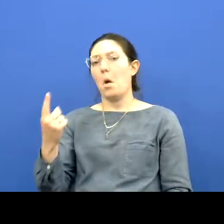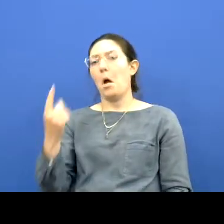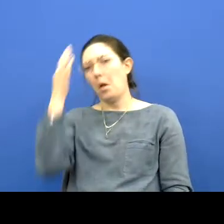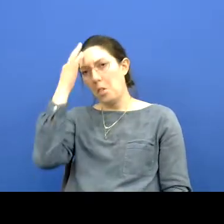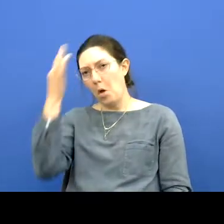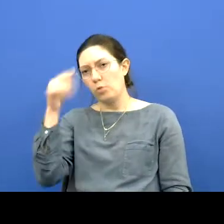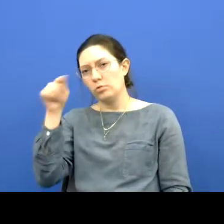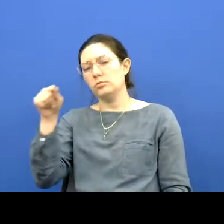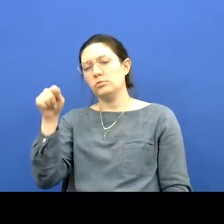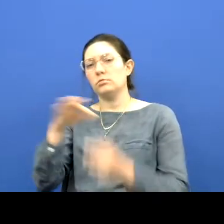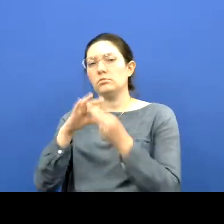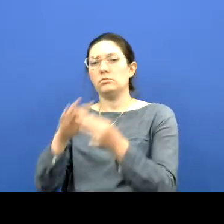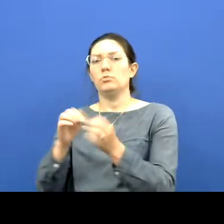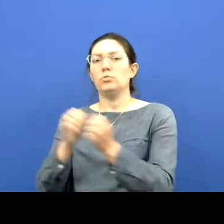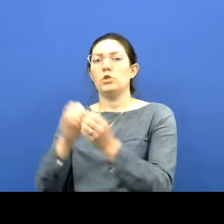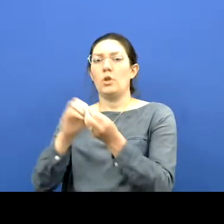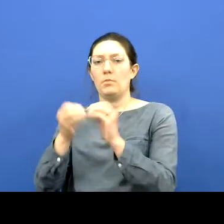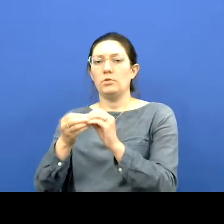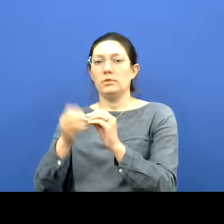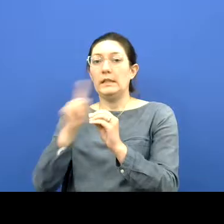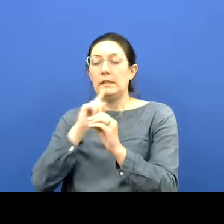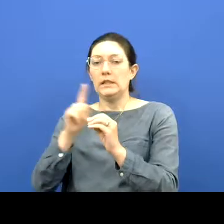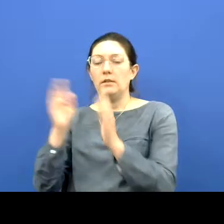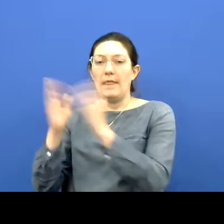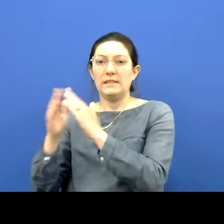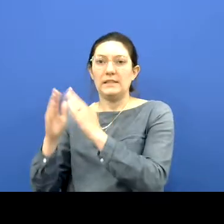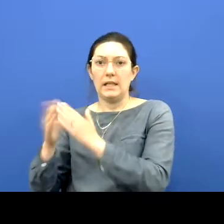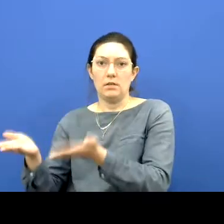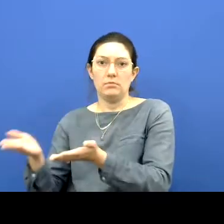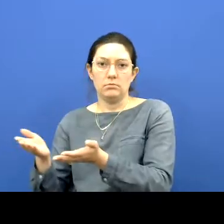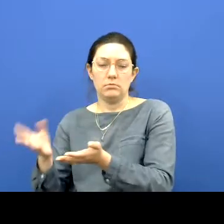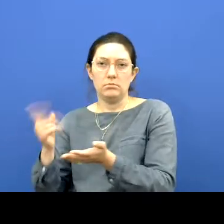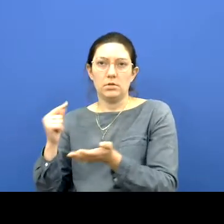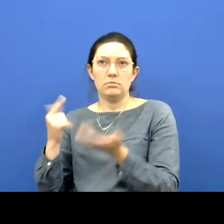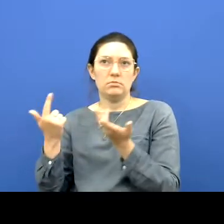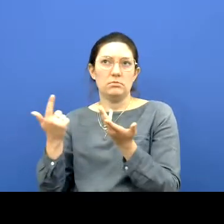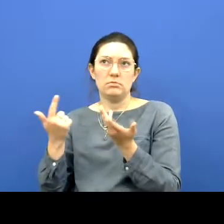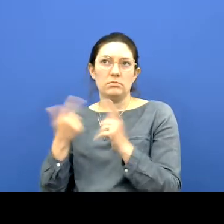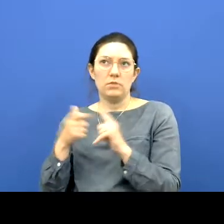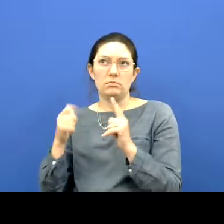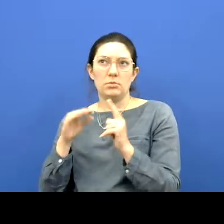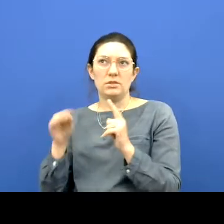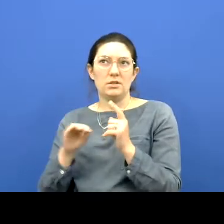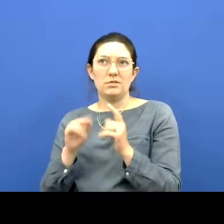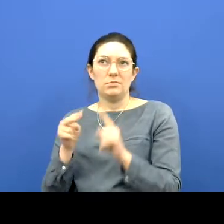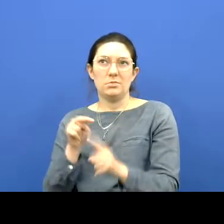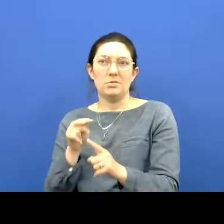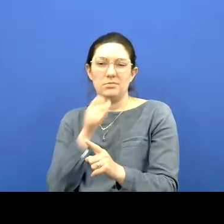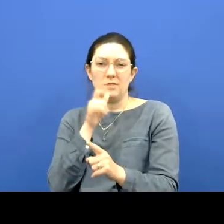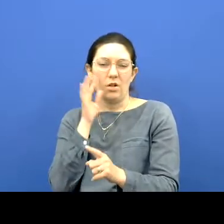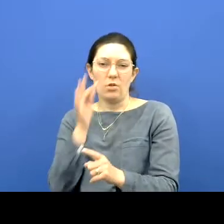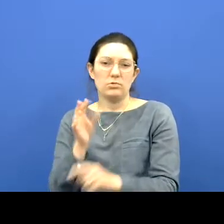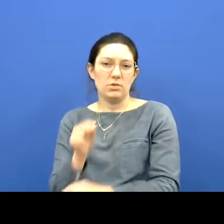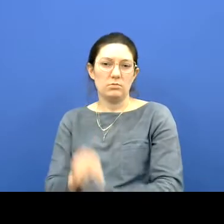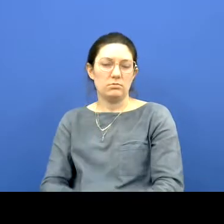to us in terms of numbers is the city. But from a percentage standpoint, not even